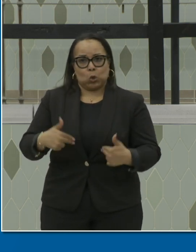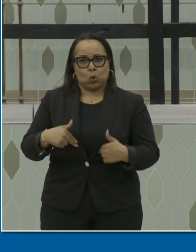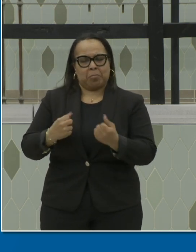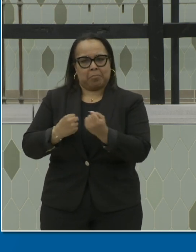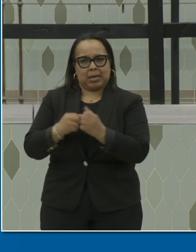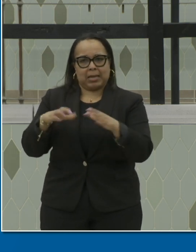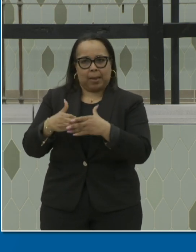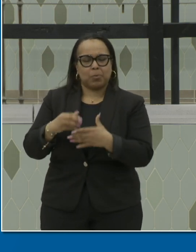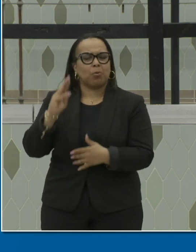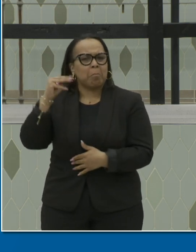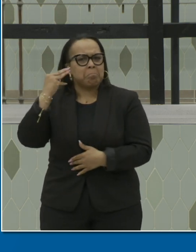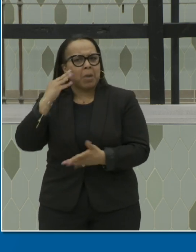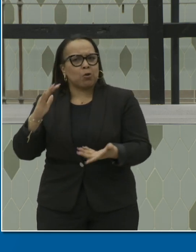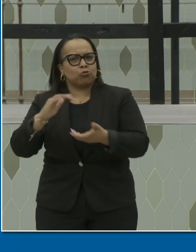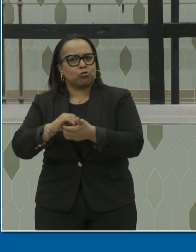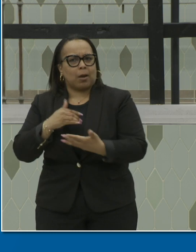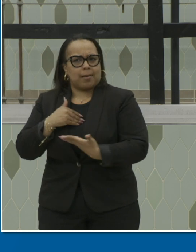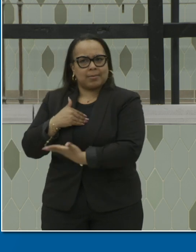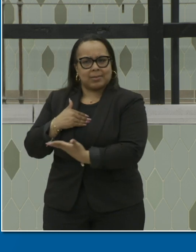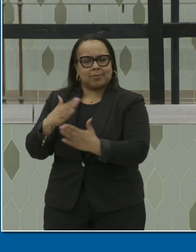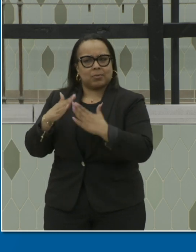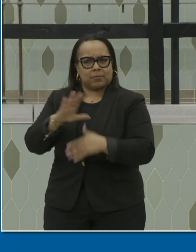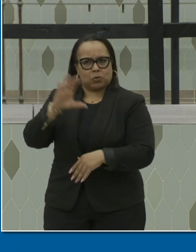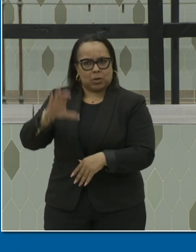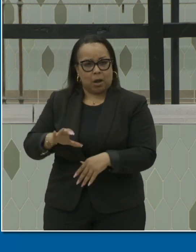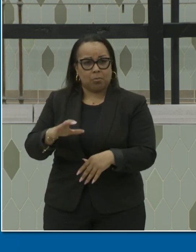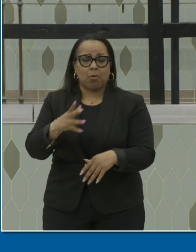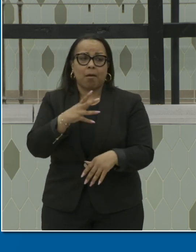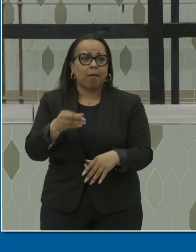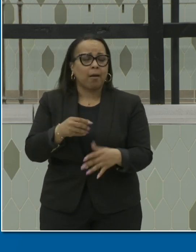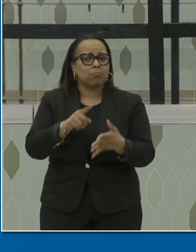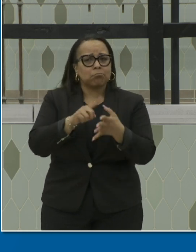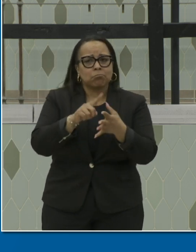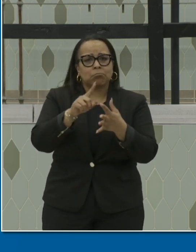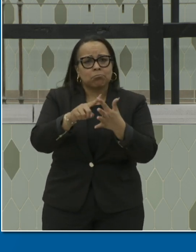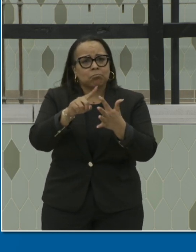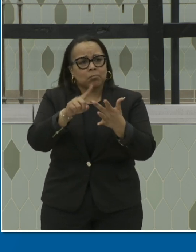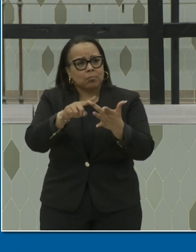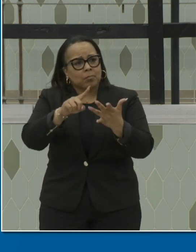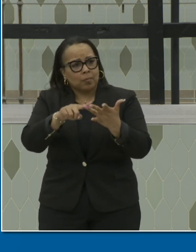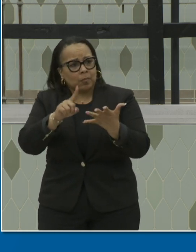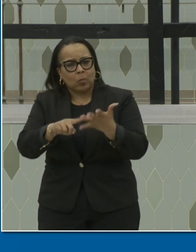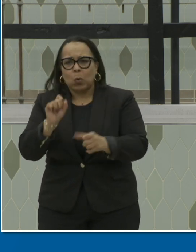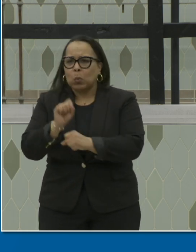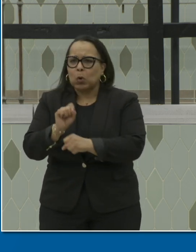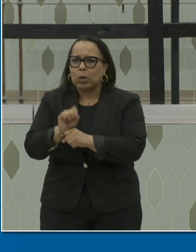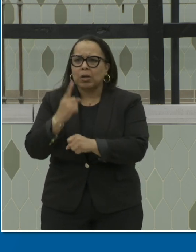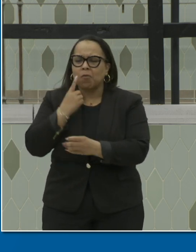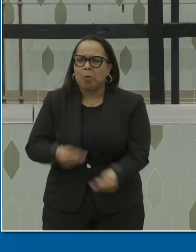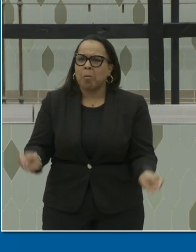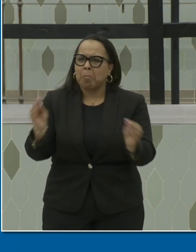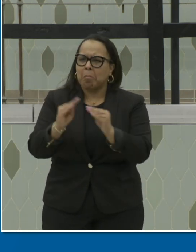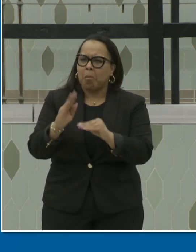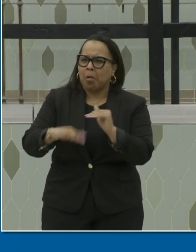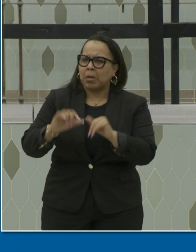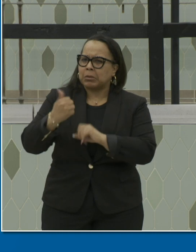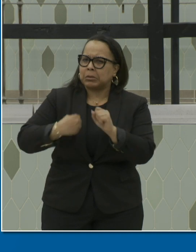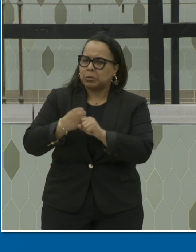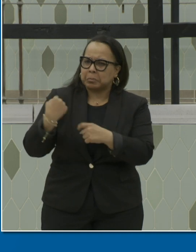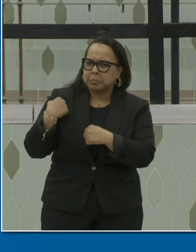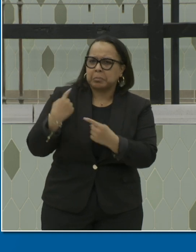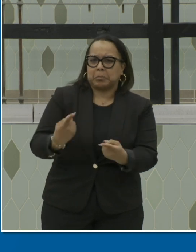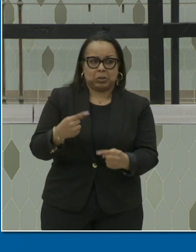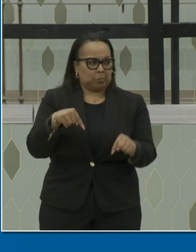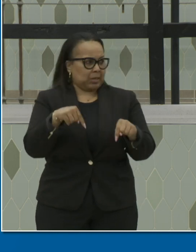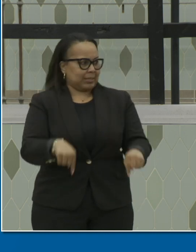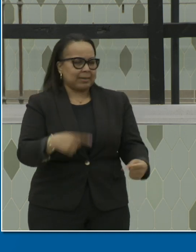Mayor Brandon Johnson and the City of Chicago, and everyone who has been working for more than a decade to